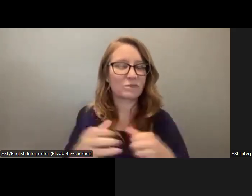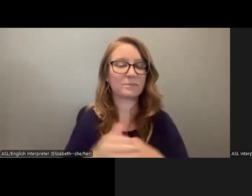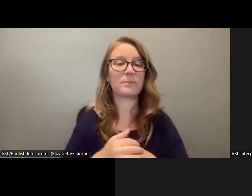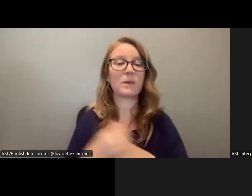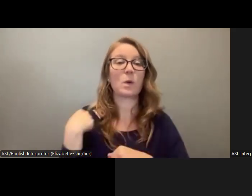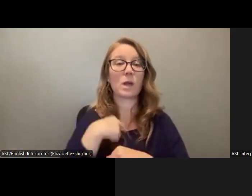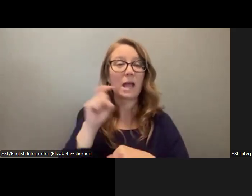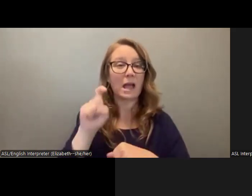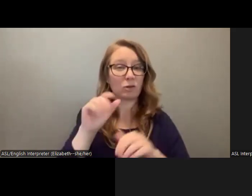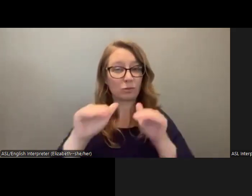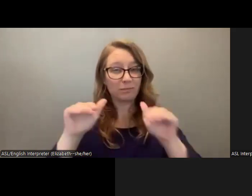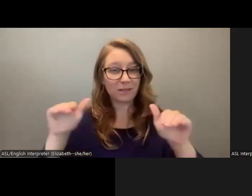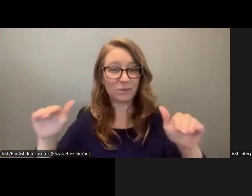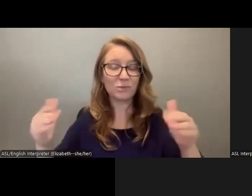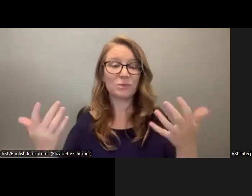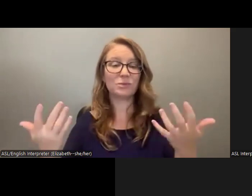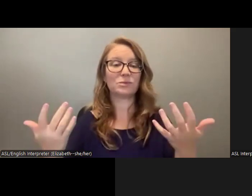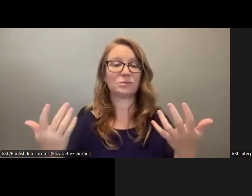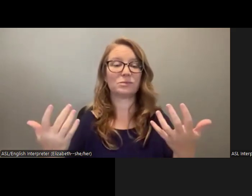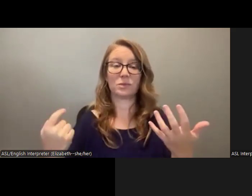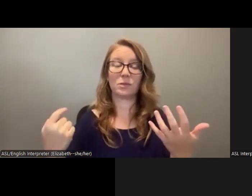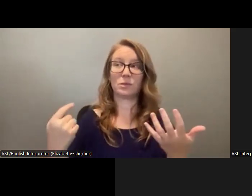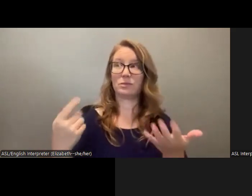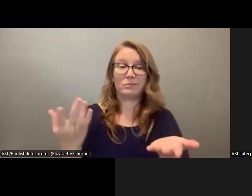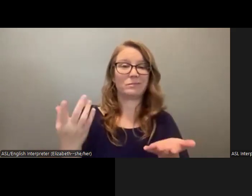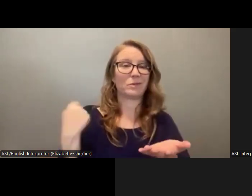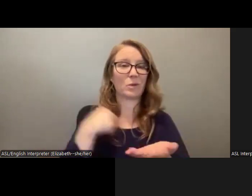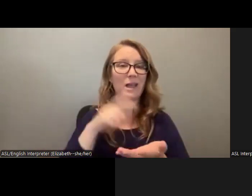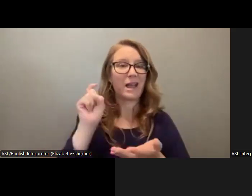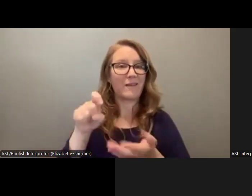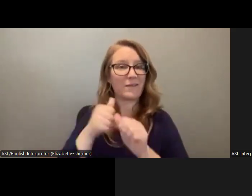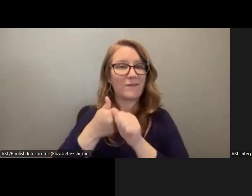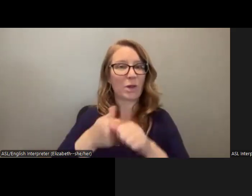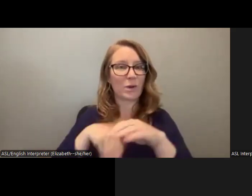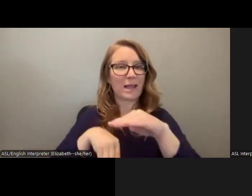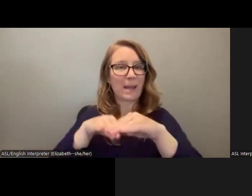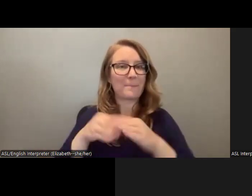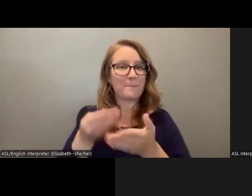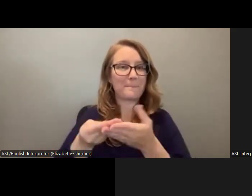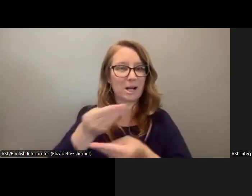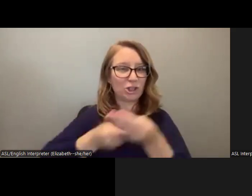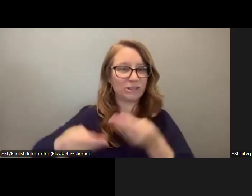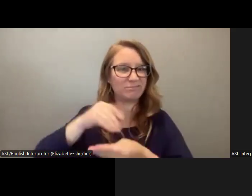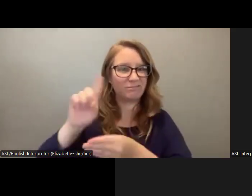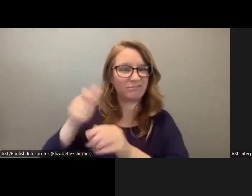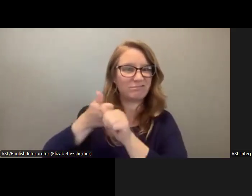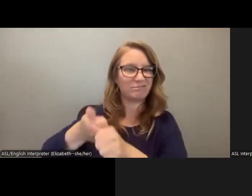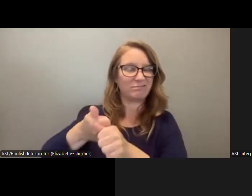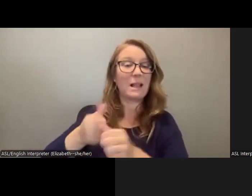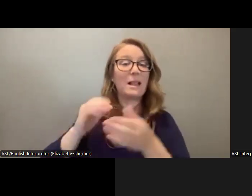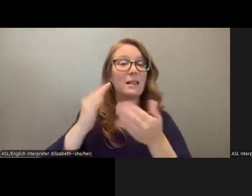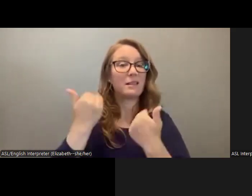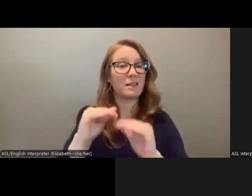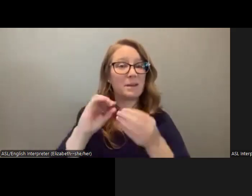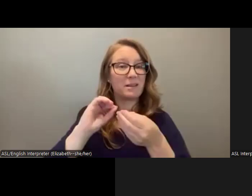have to remind folks is that what we're working with is a capped budget. And because we have a limited number or